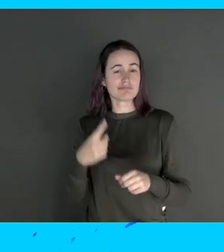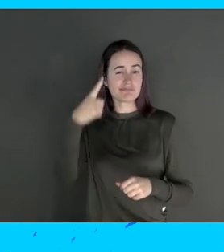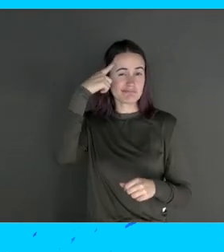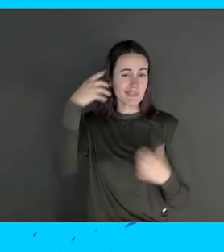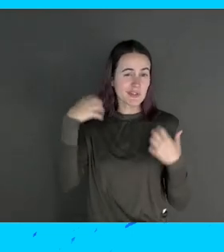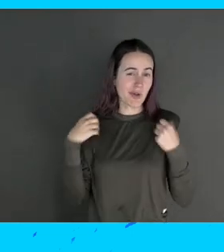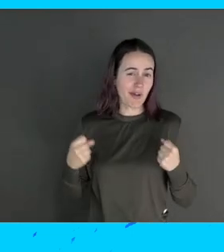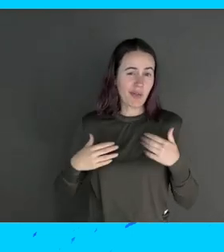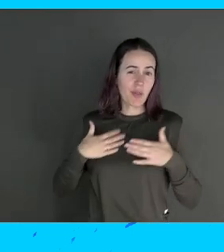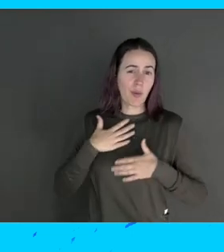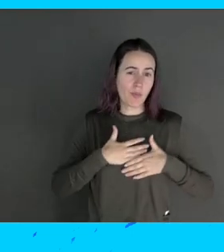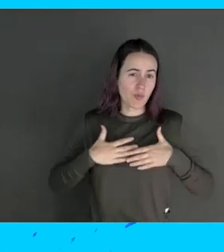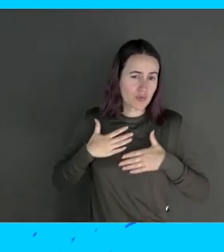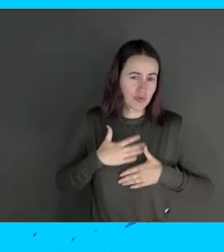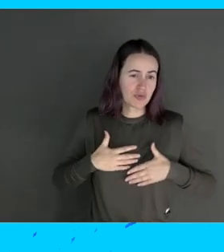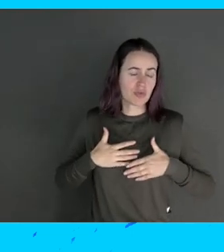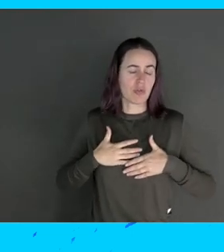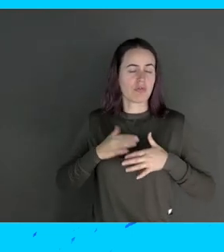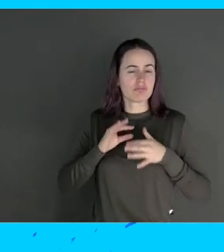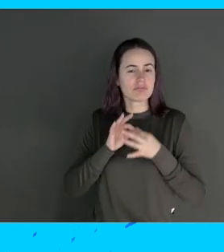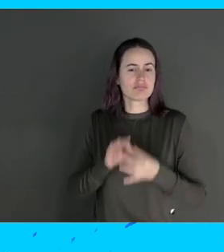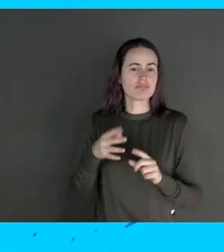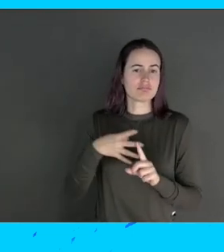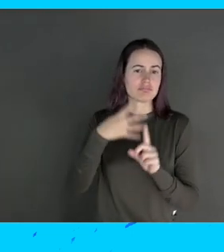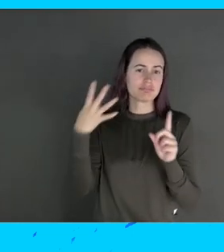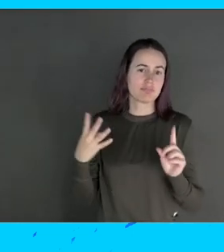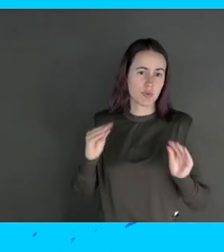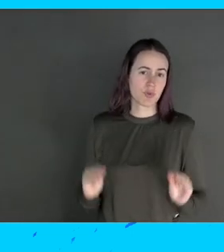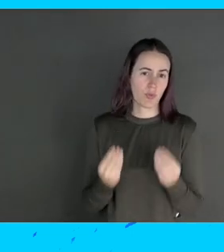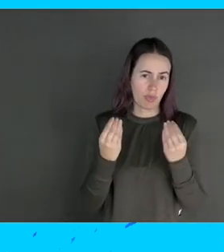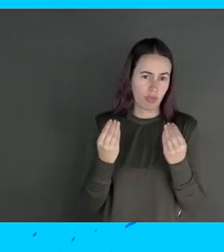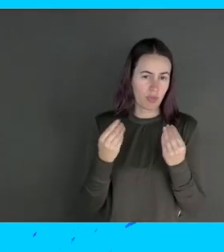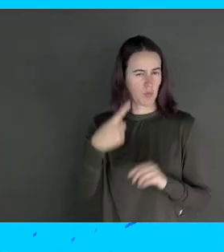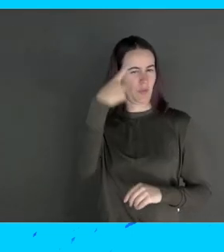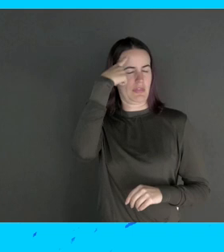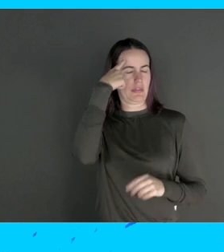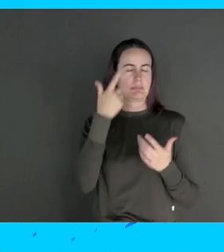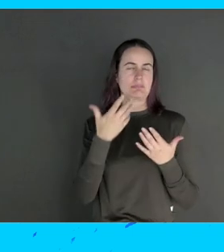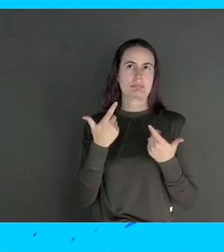of LGBTIQ adolescent and youth today, in your perspective?